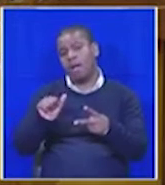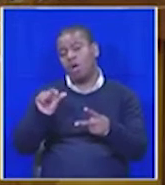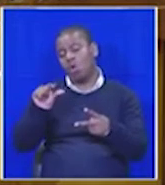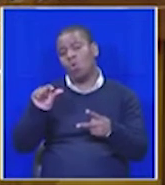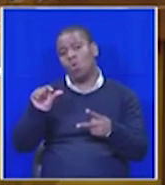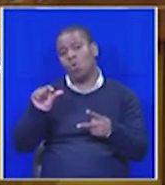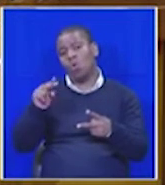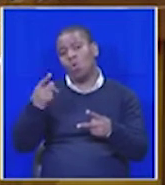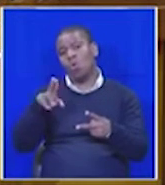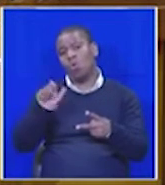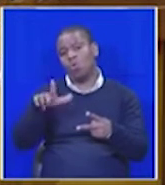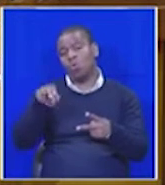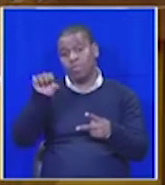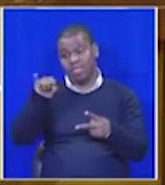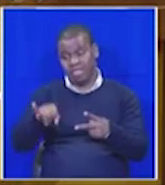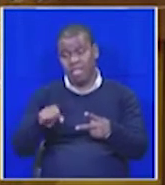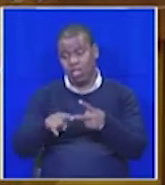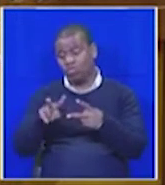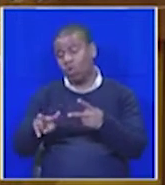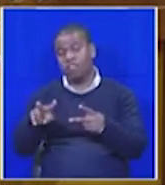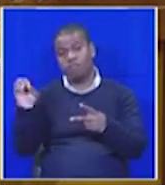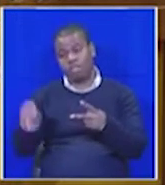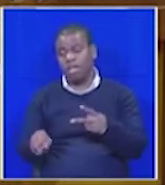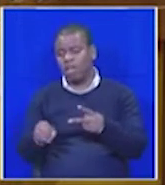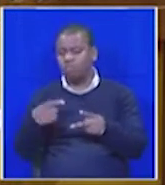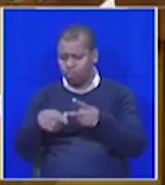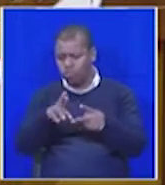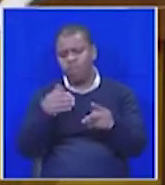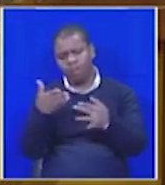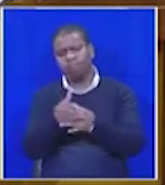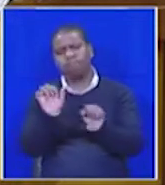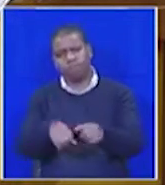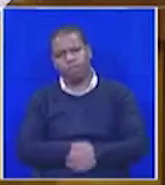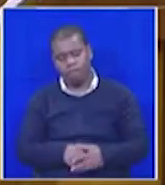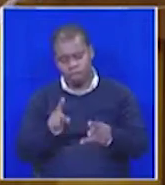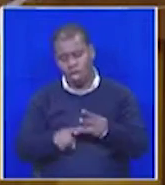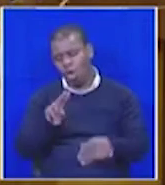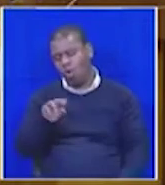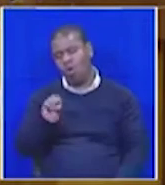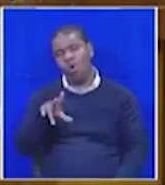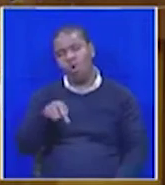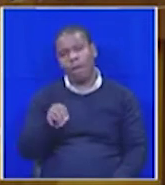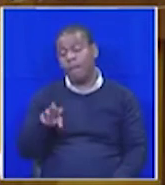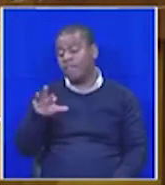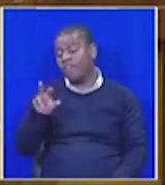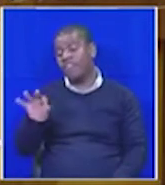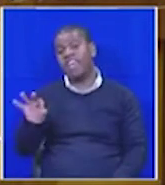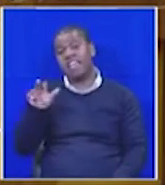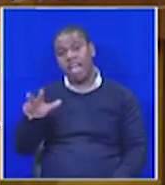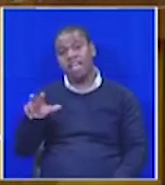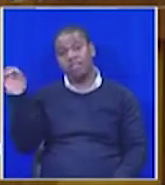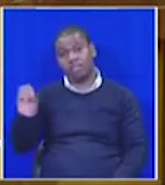the workers have to draw their water out of a river. And it's even worse in Nongoma. 38%